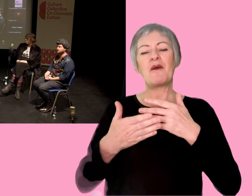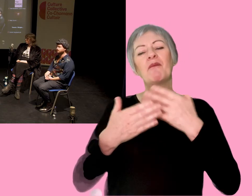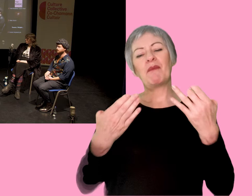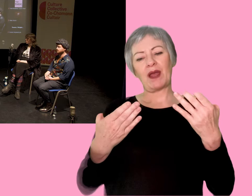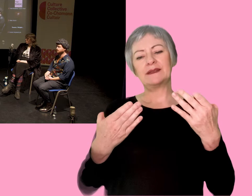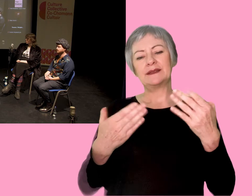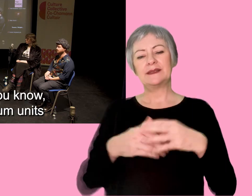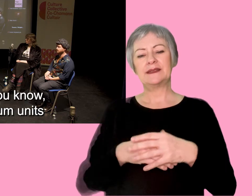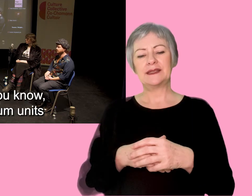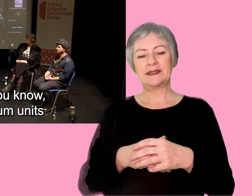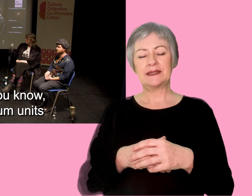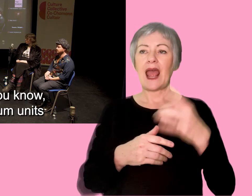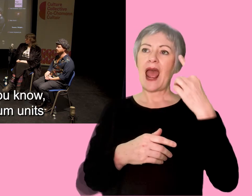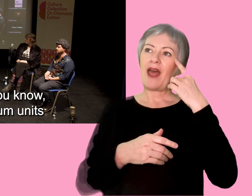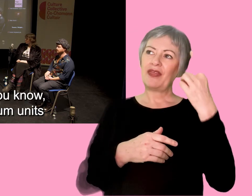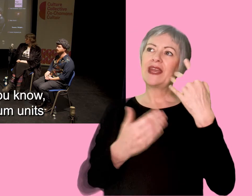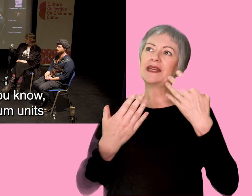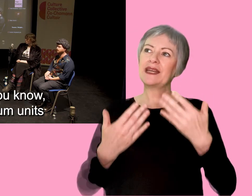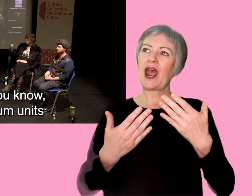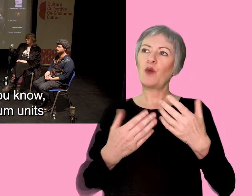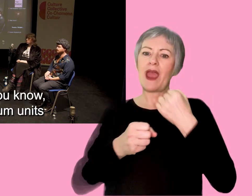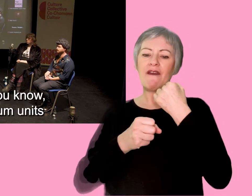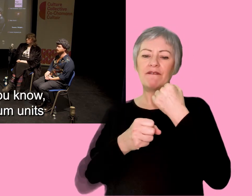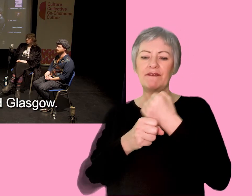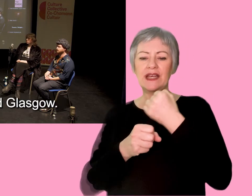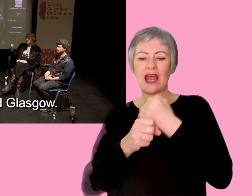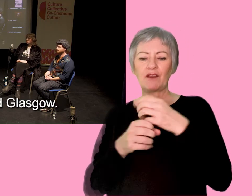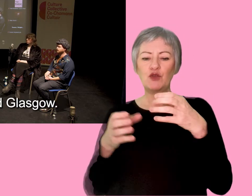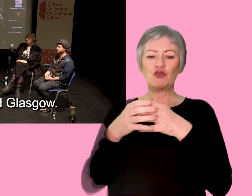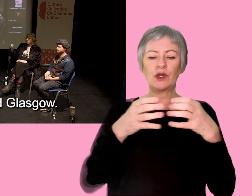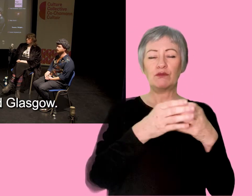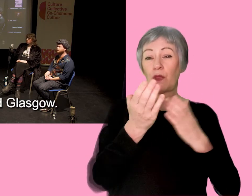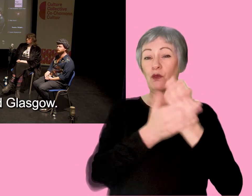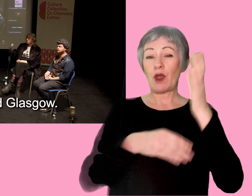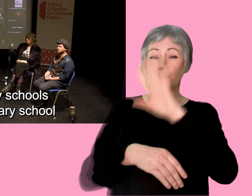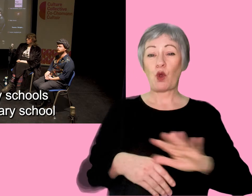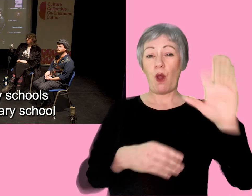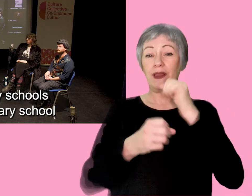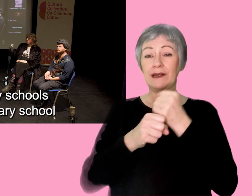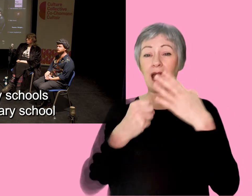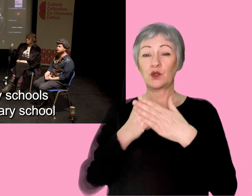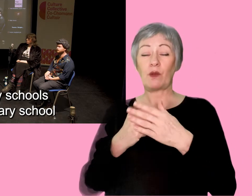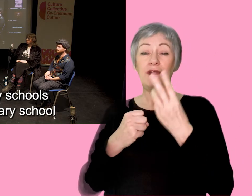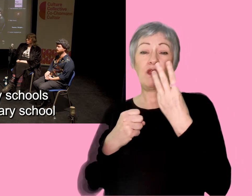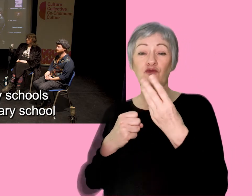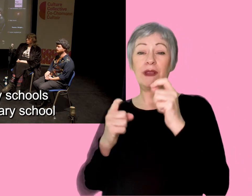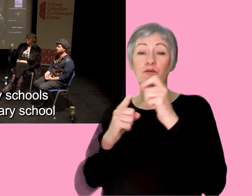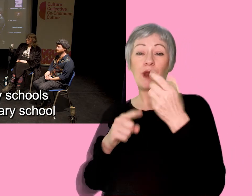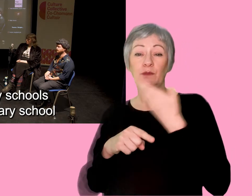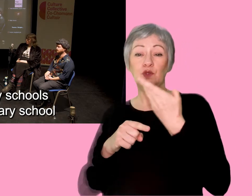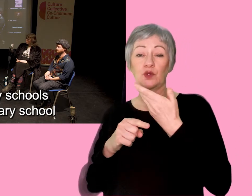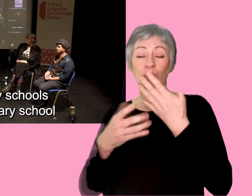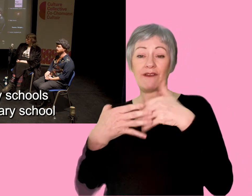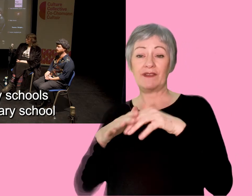So, I think now, we have Gaelic medium units throughout Scotland. In Glasgow, we have 3 primary schools feeding